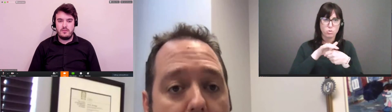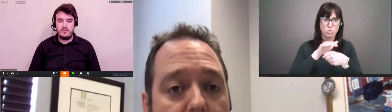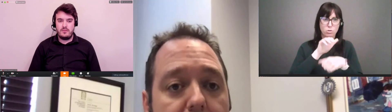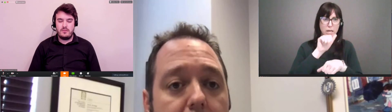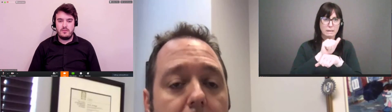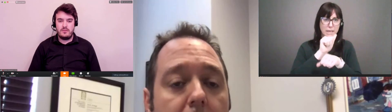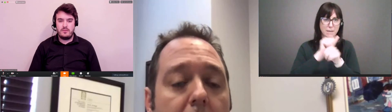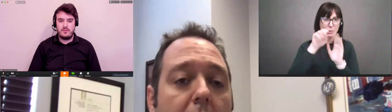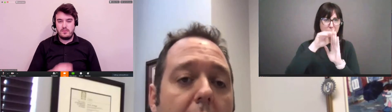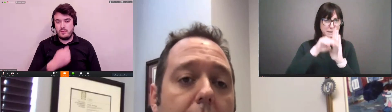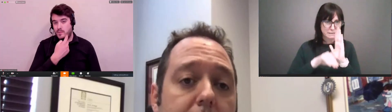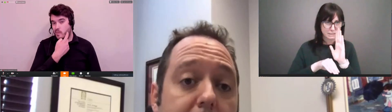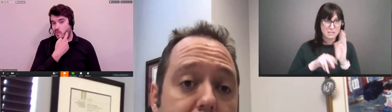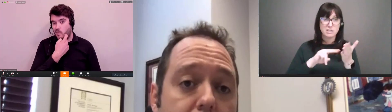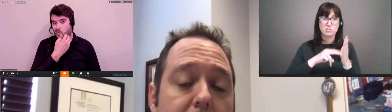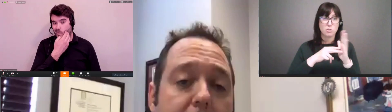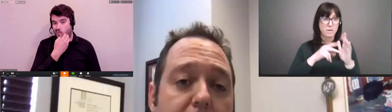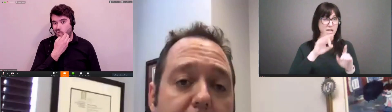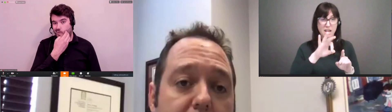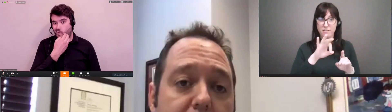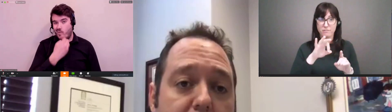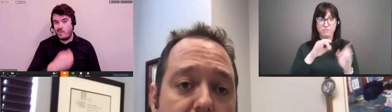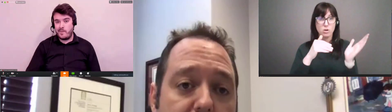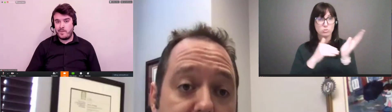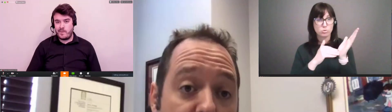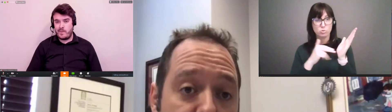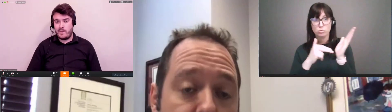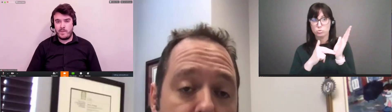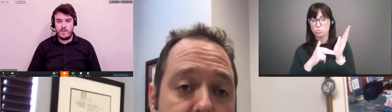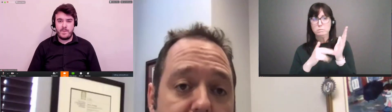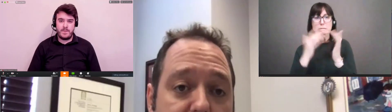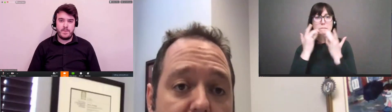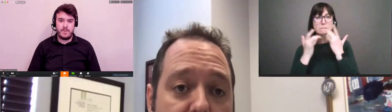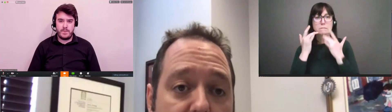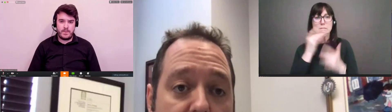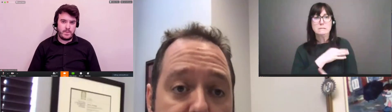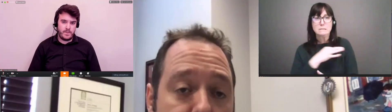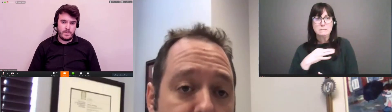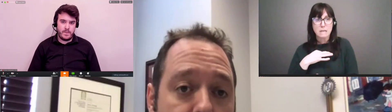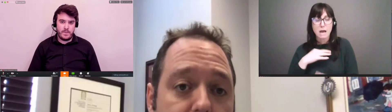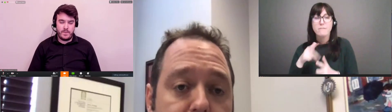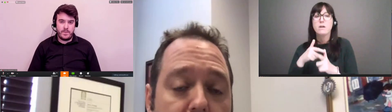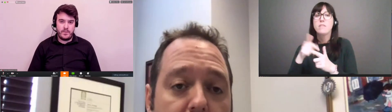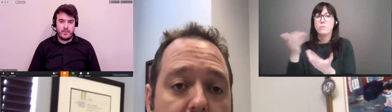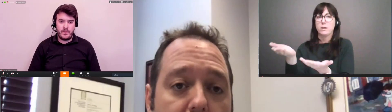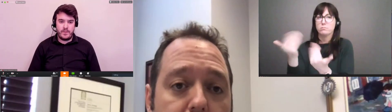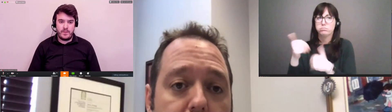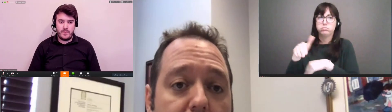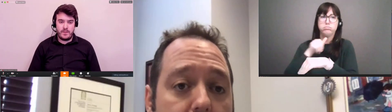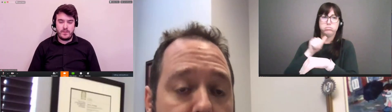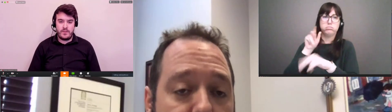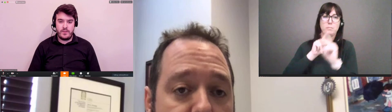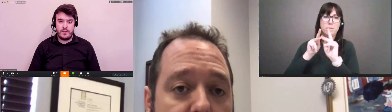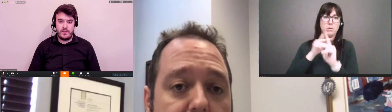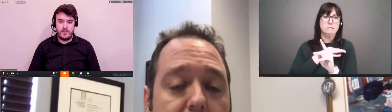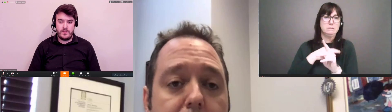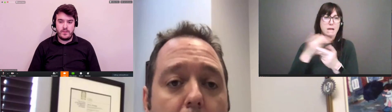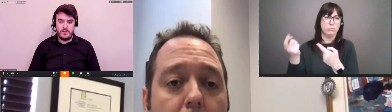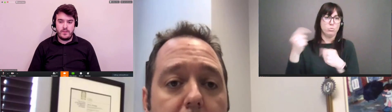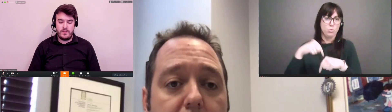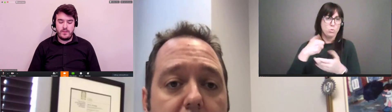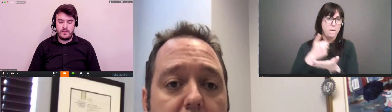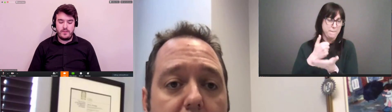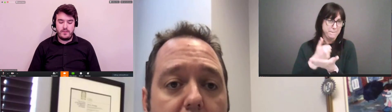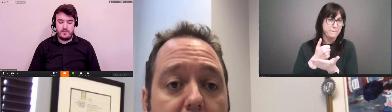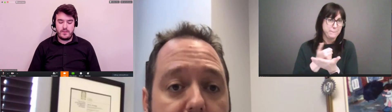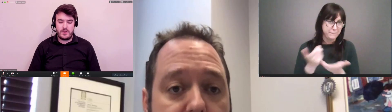can backfill those institutions that are facing staffing shortages as a result. So again, this is part